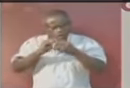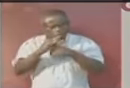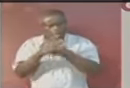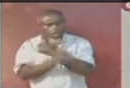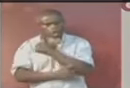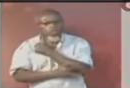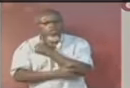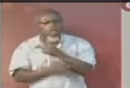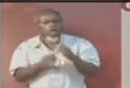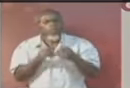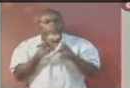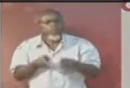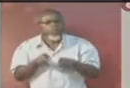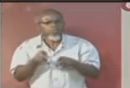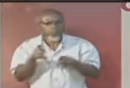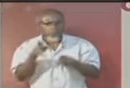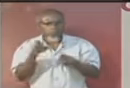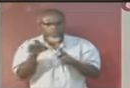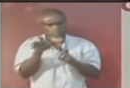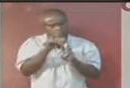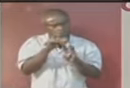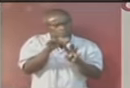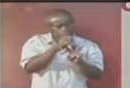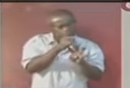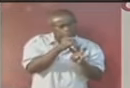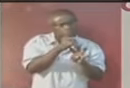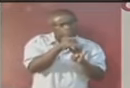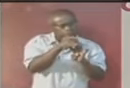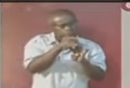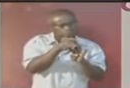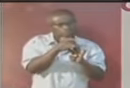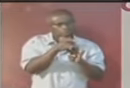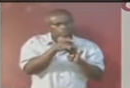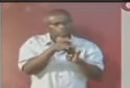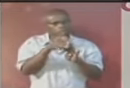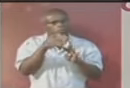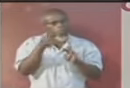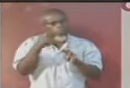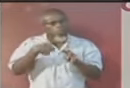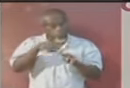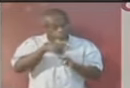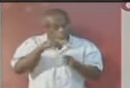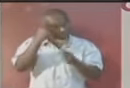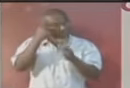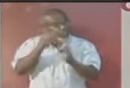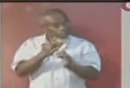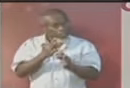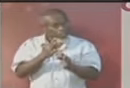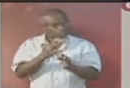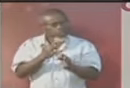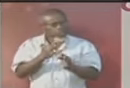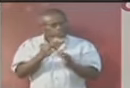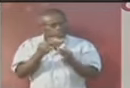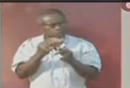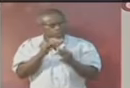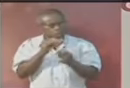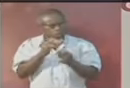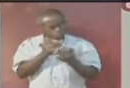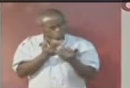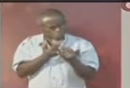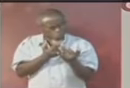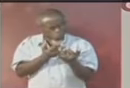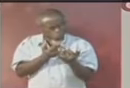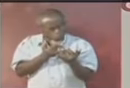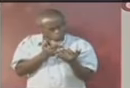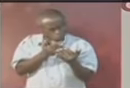the amount of persons being infected, and we took a decision to have that rather than go closer to the 12 weeks, which will give you a slightly